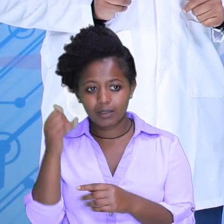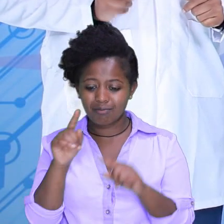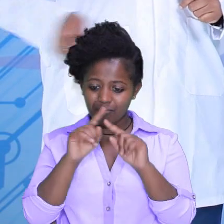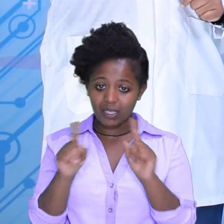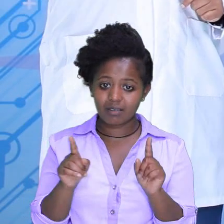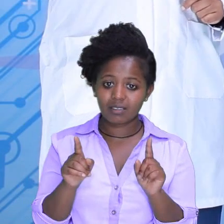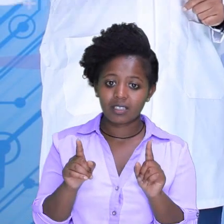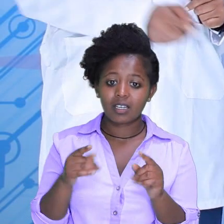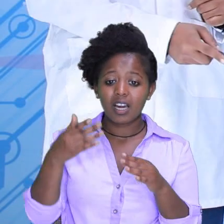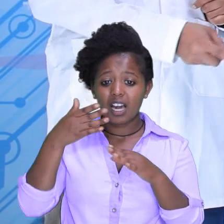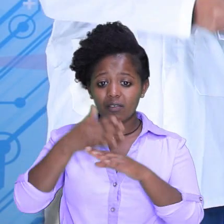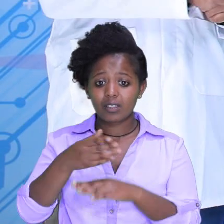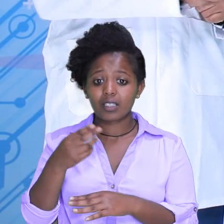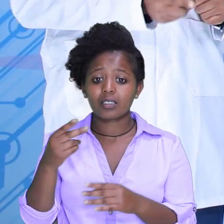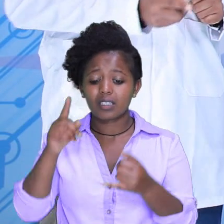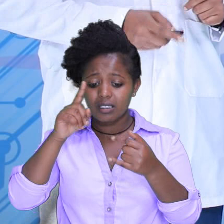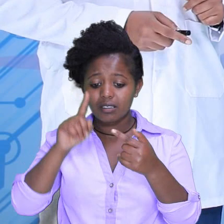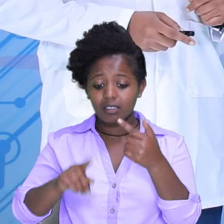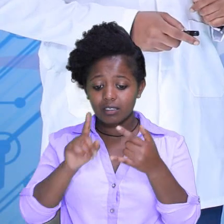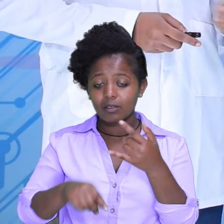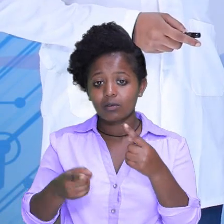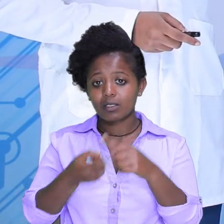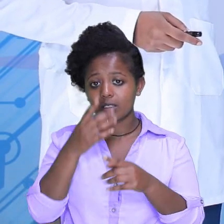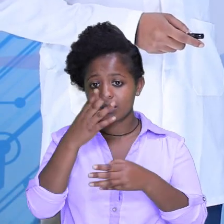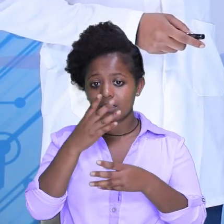But after the end of Second World War,